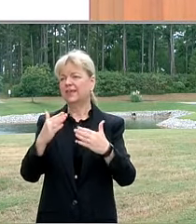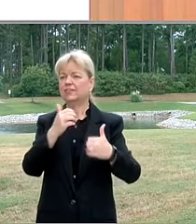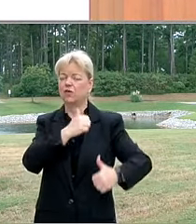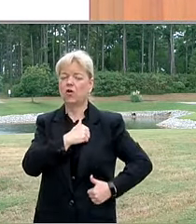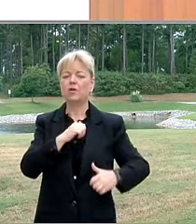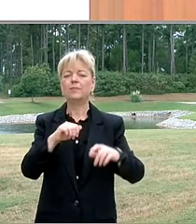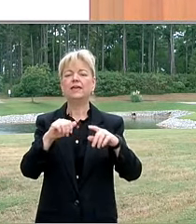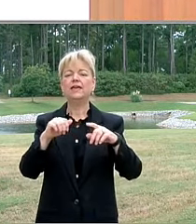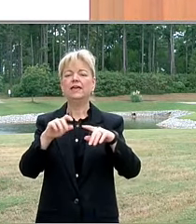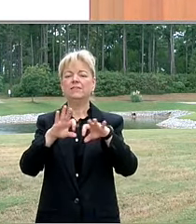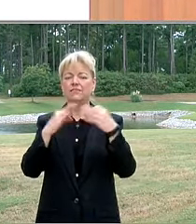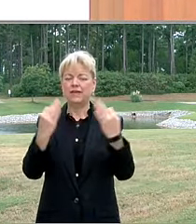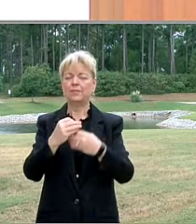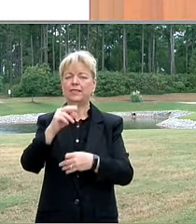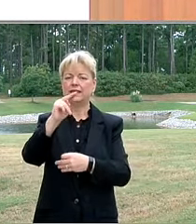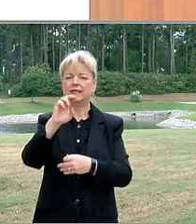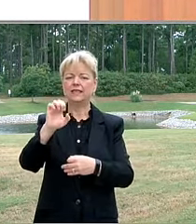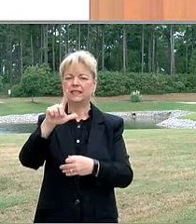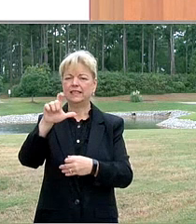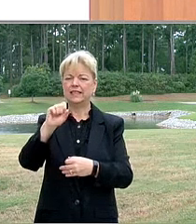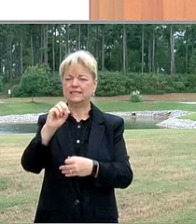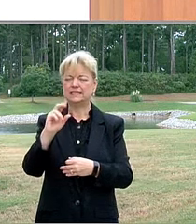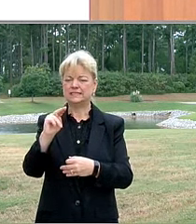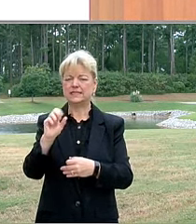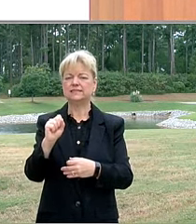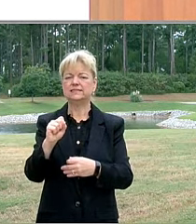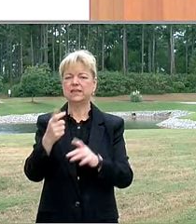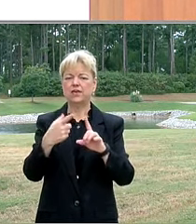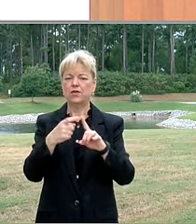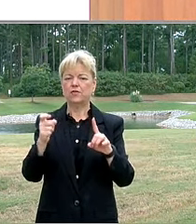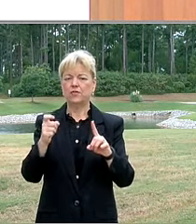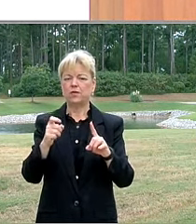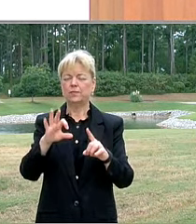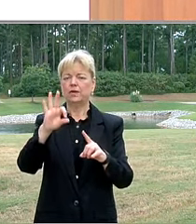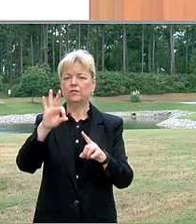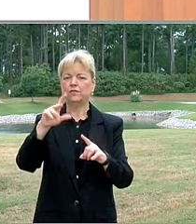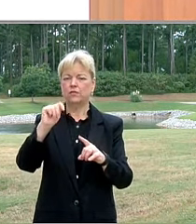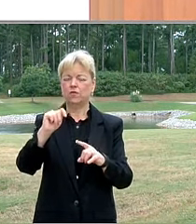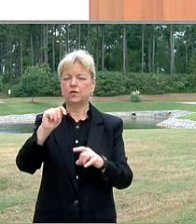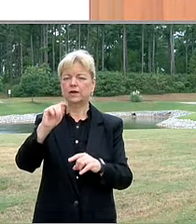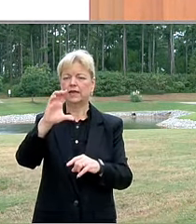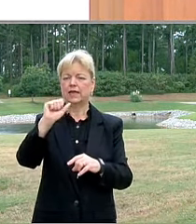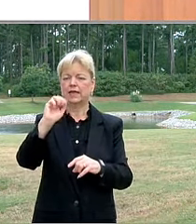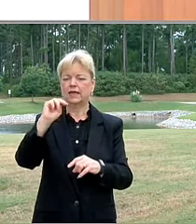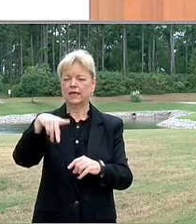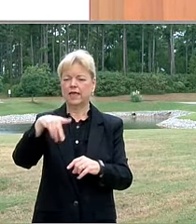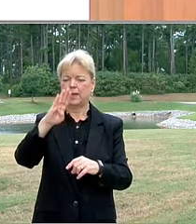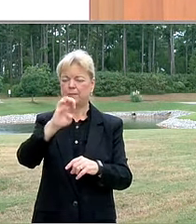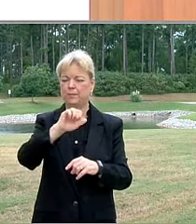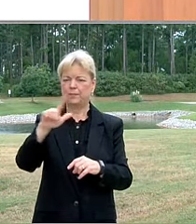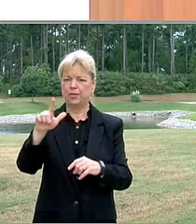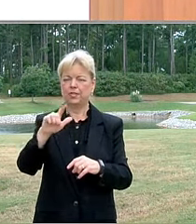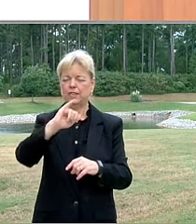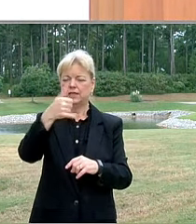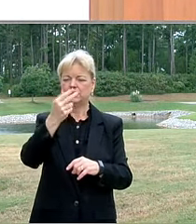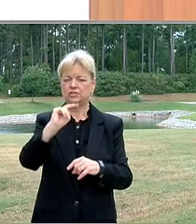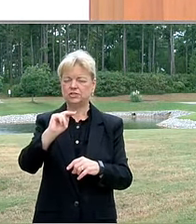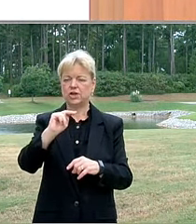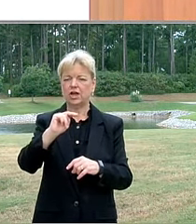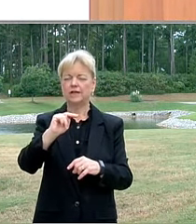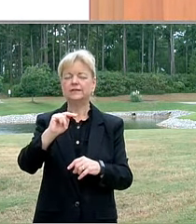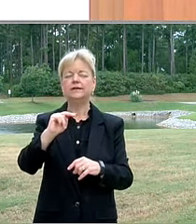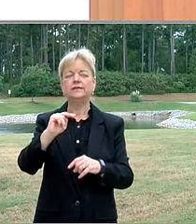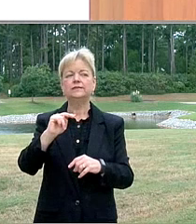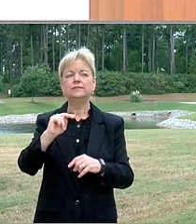great Army family, the Nielsens, who made the trip down from Fort Campbell. John Nielsen, currently an infantry